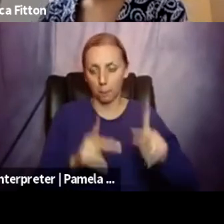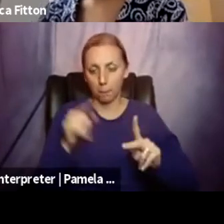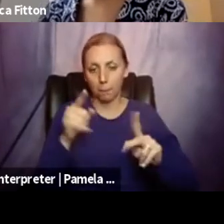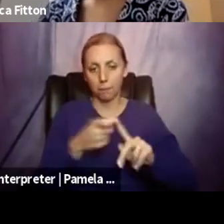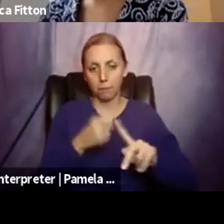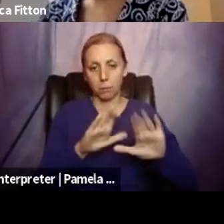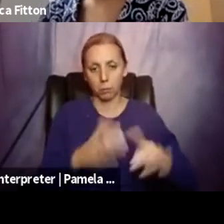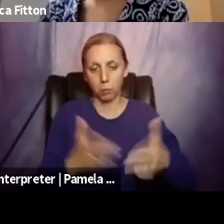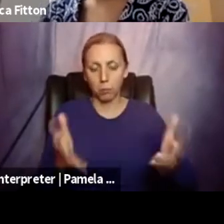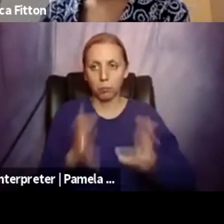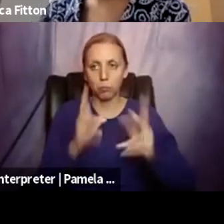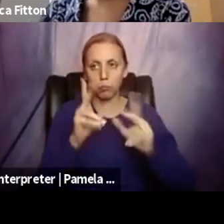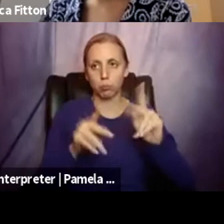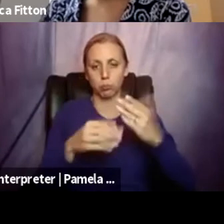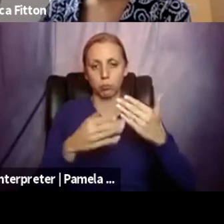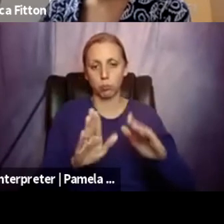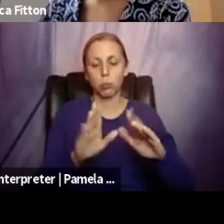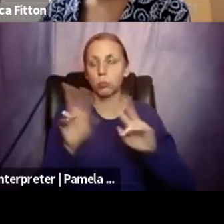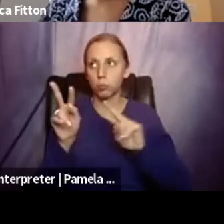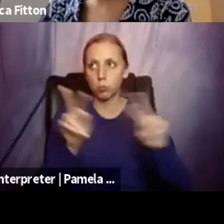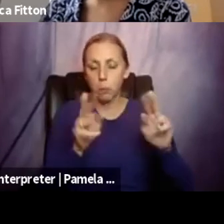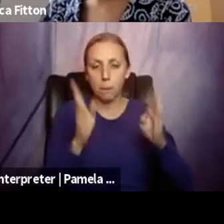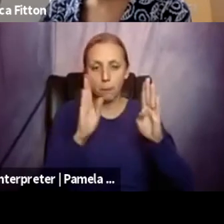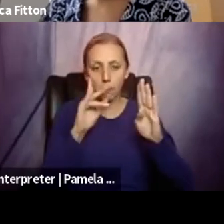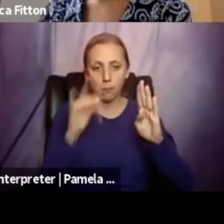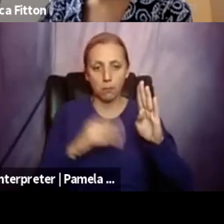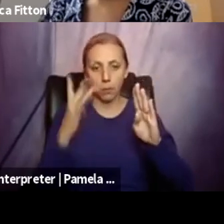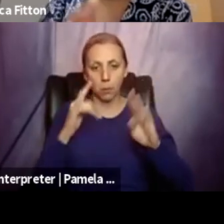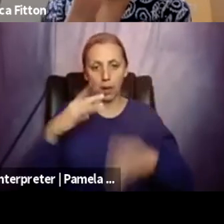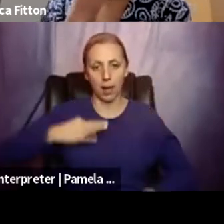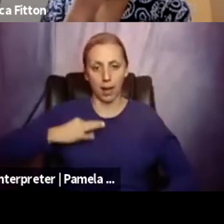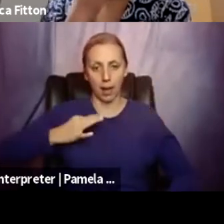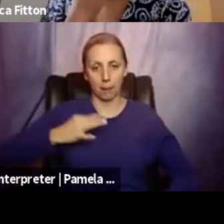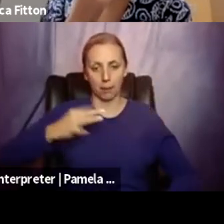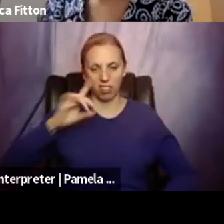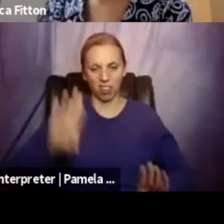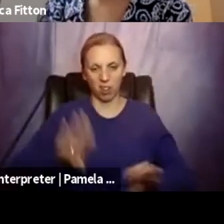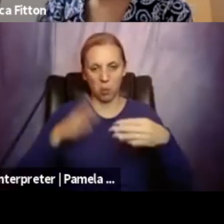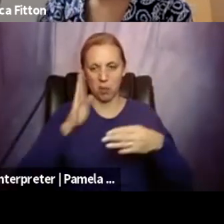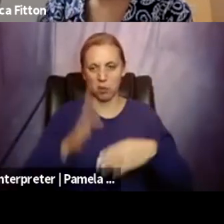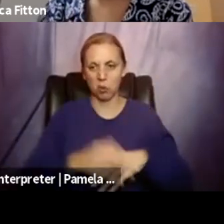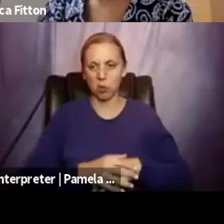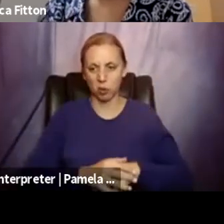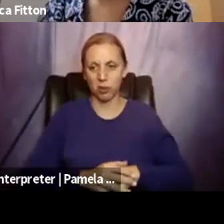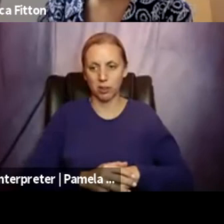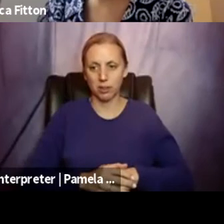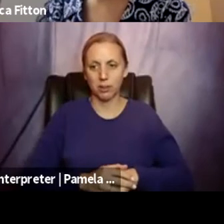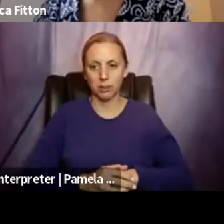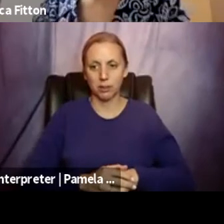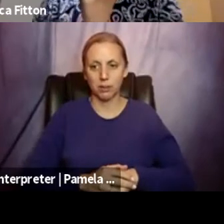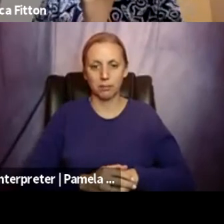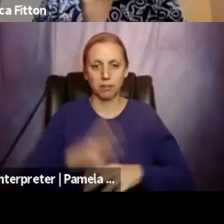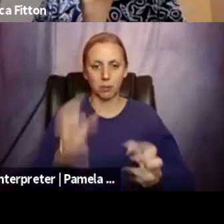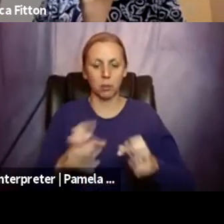room to keep an eye out, because I think there will be applications opening up in the future. So just want to shout that out as a